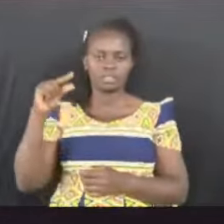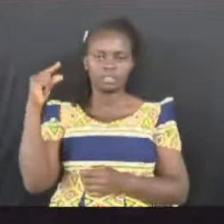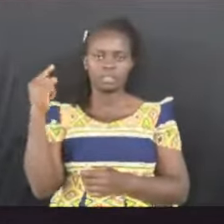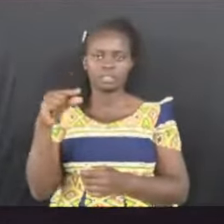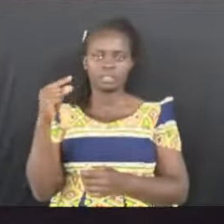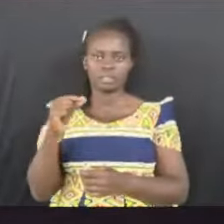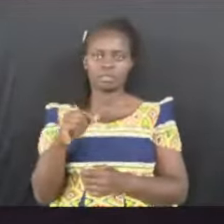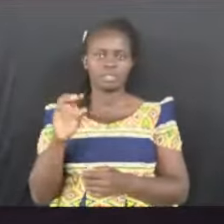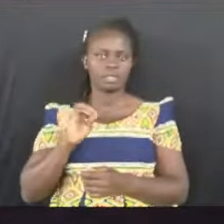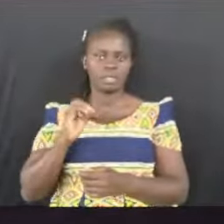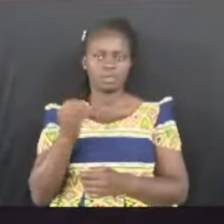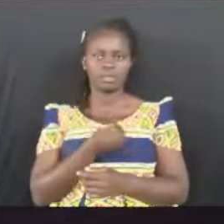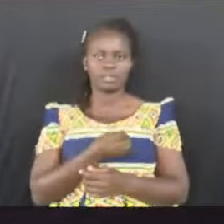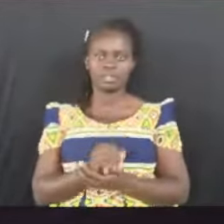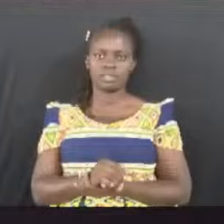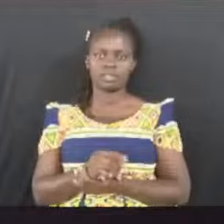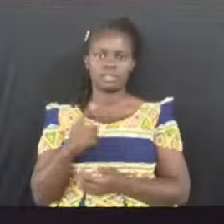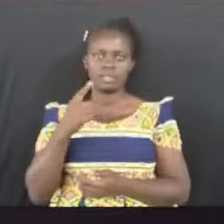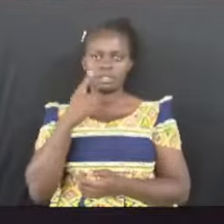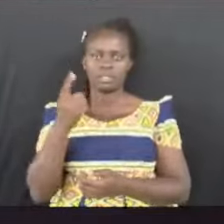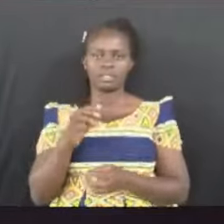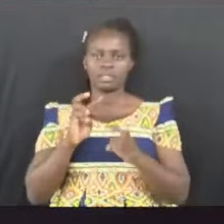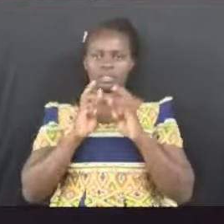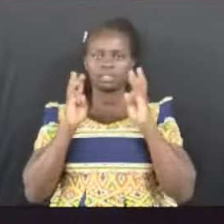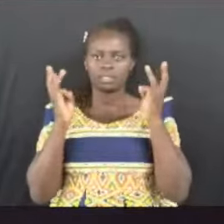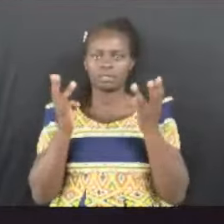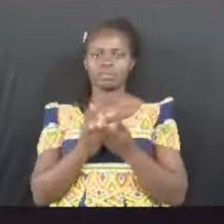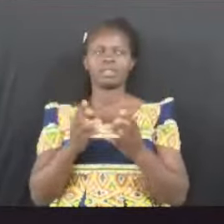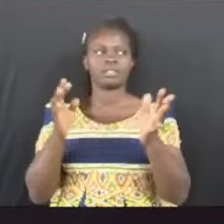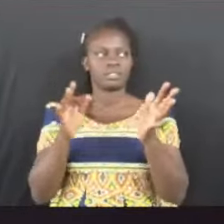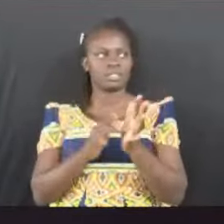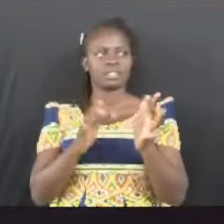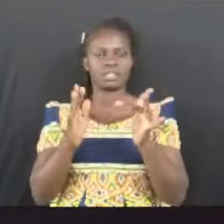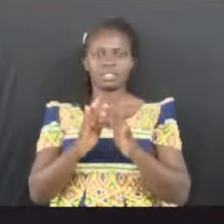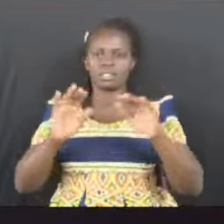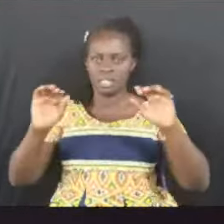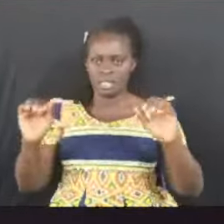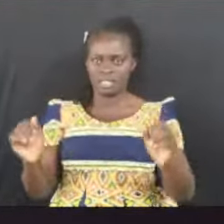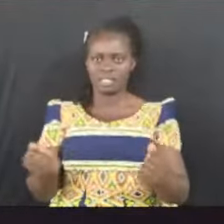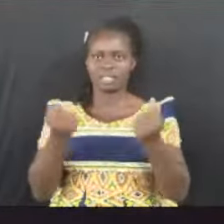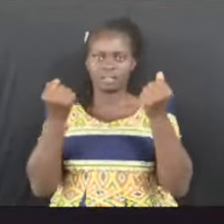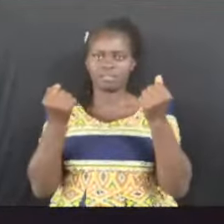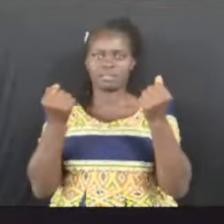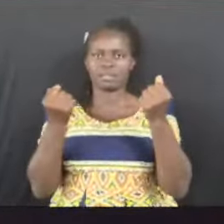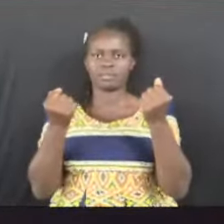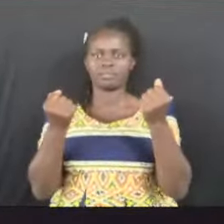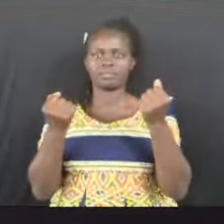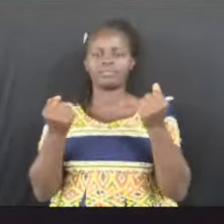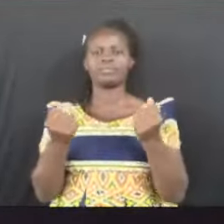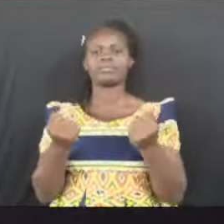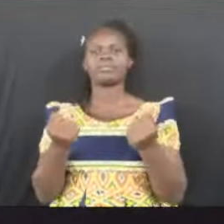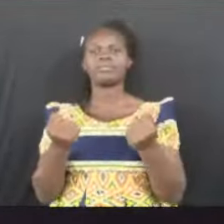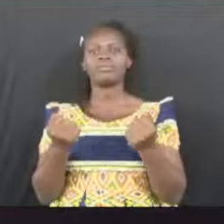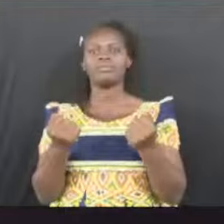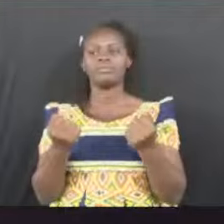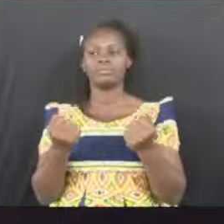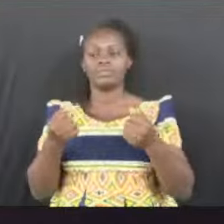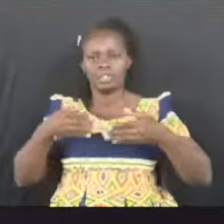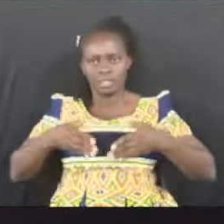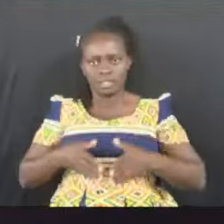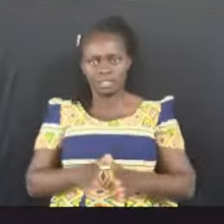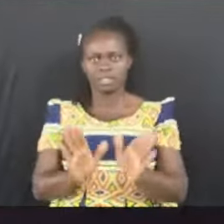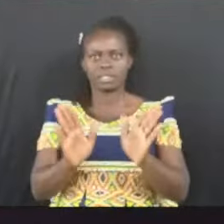world that Jesus, the Savior, you know, the seed of the woman, and as